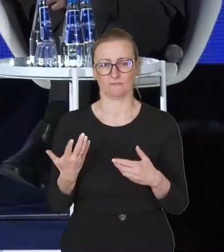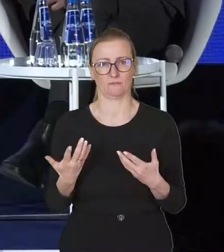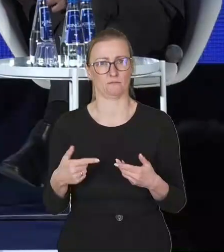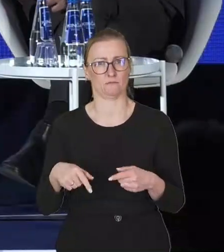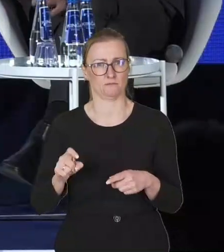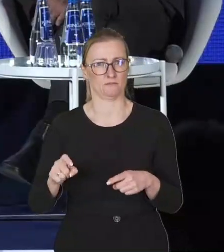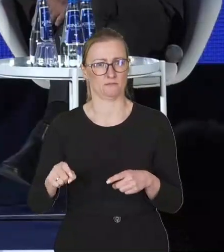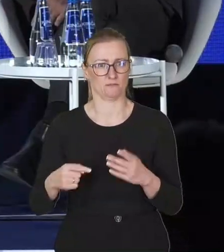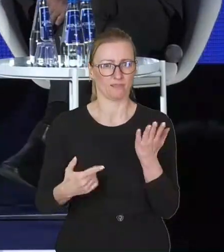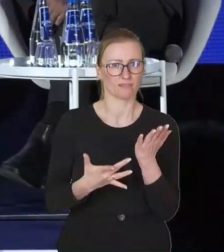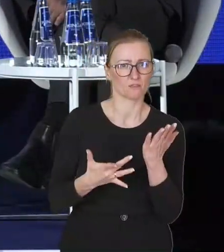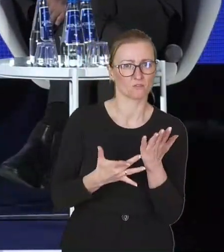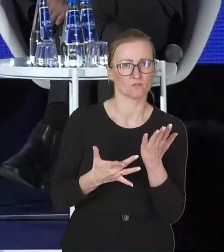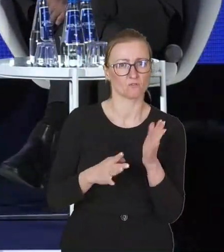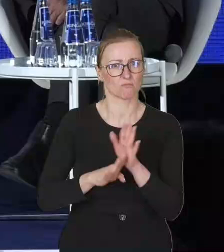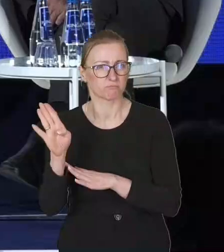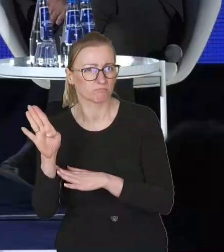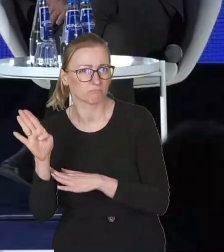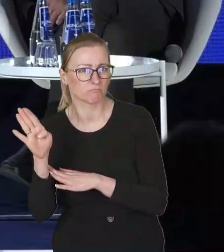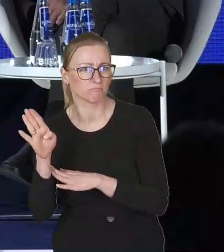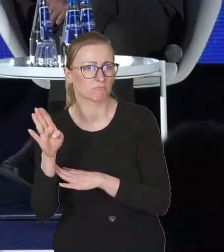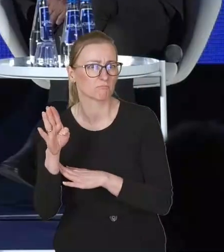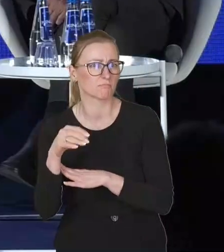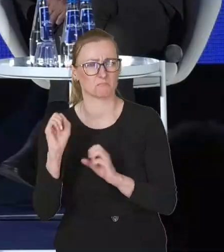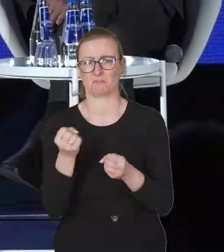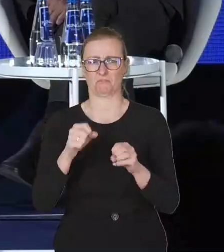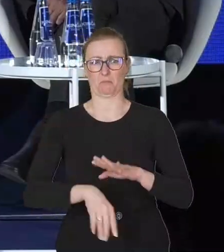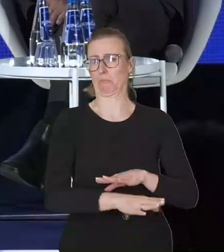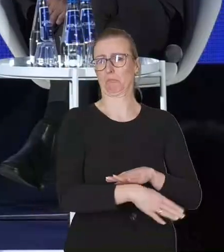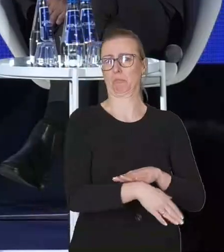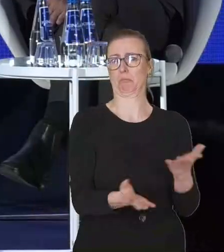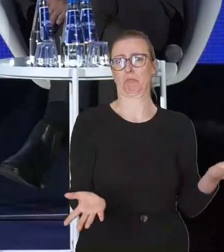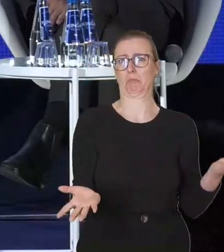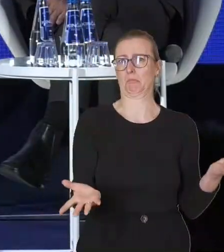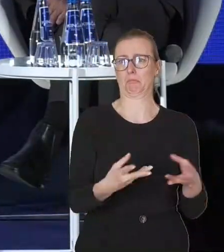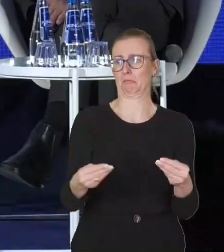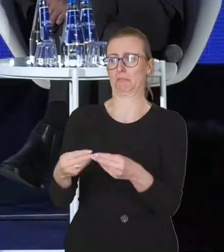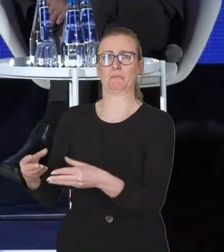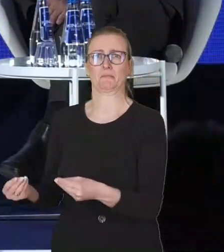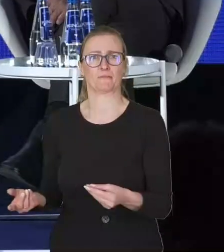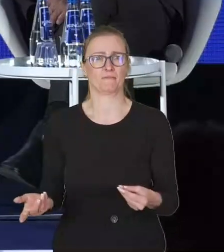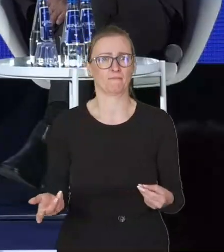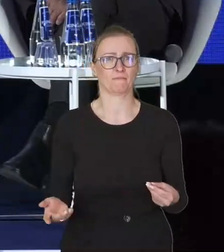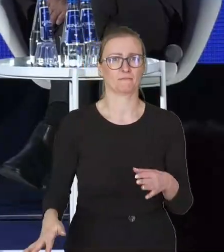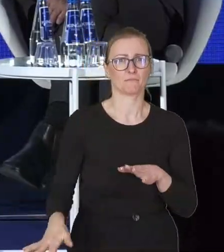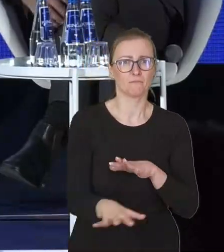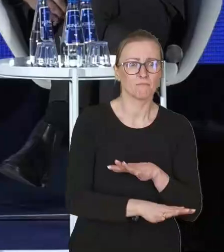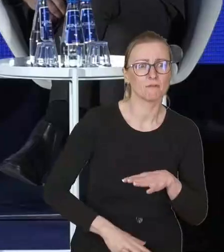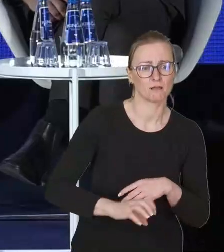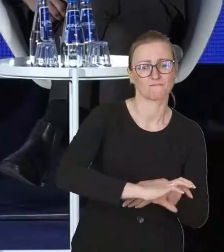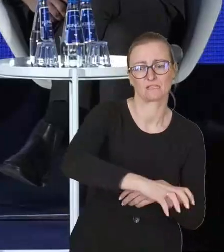in a void. They happen on a territorial, regional system structure, and they also happen on